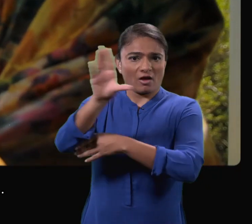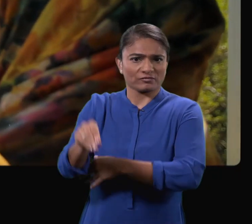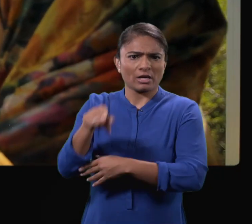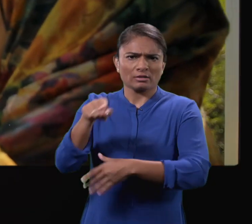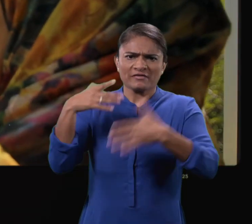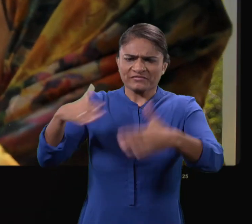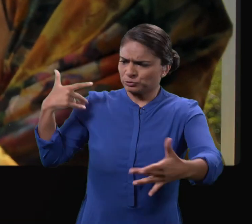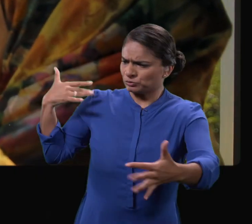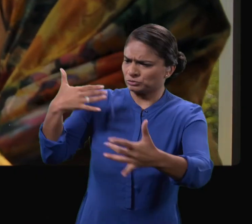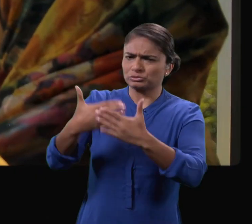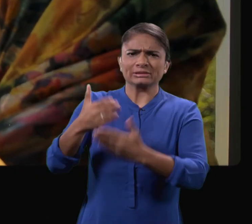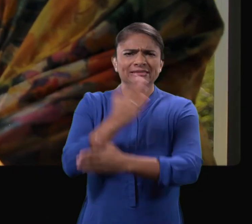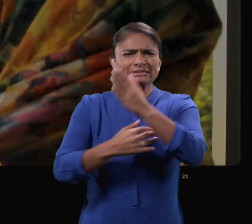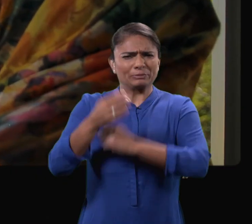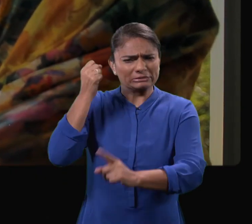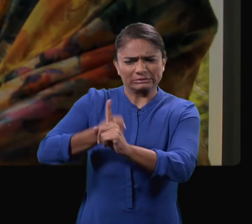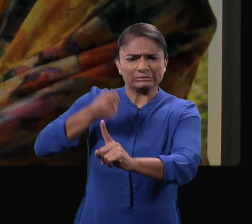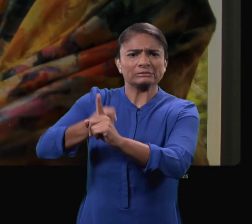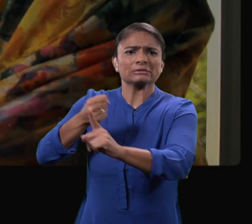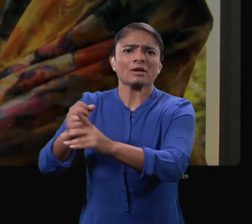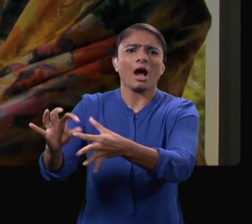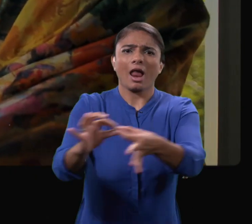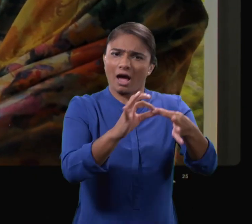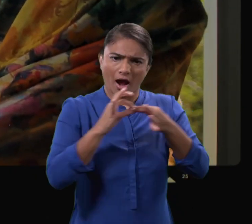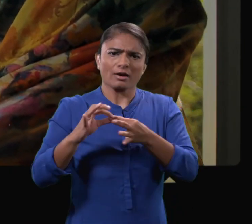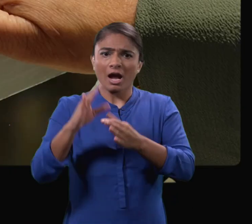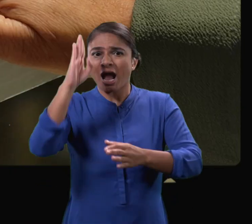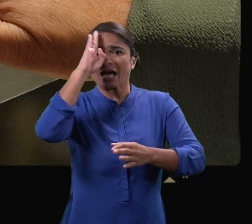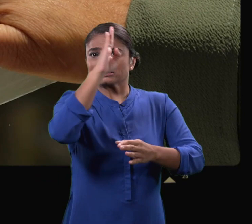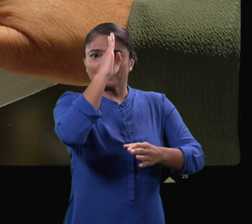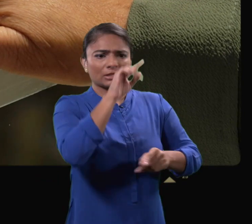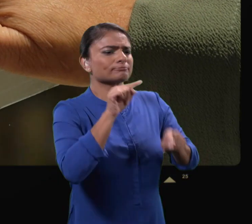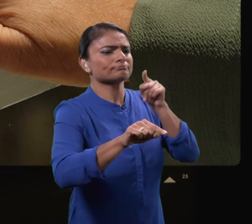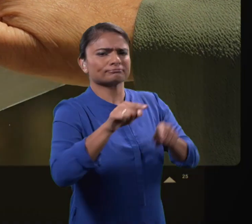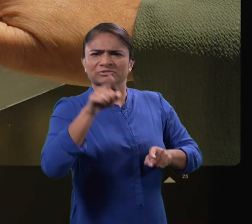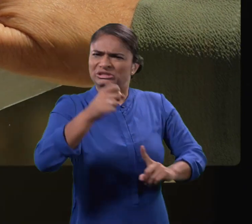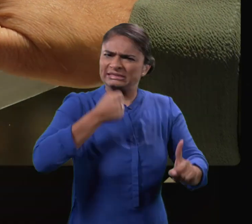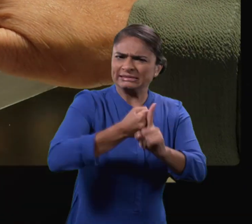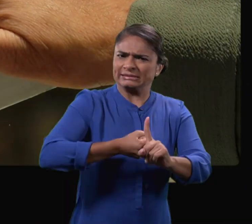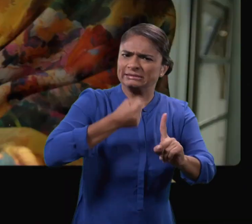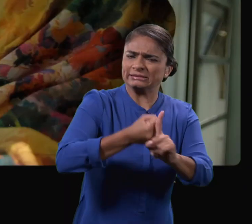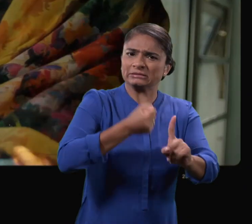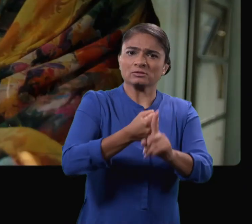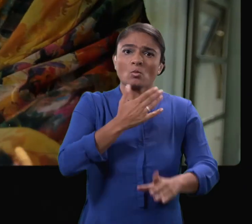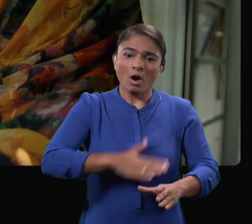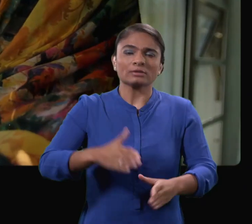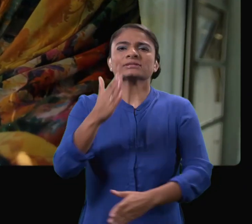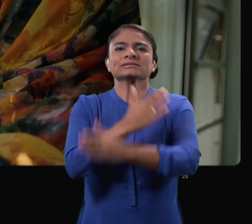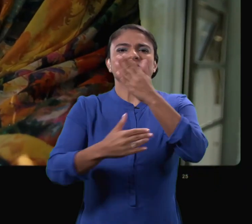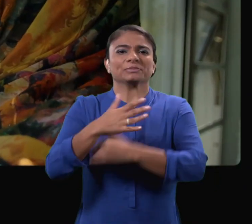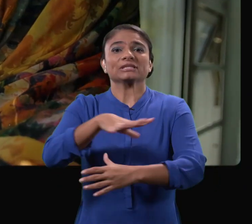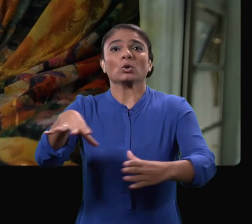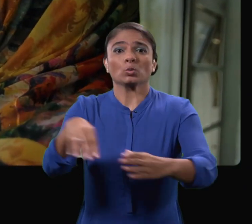Africa. She is a seasoned disability inclusion ally and is well known in academic circles for her relentless advocacy for